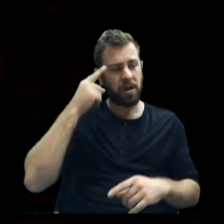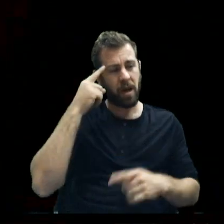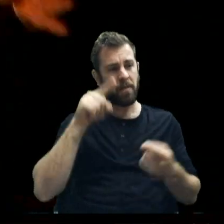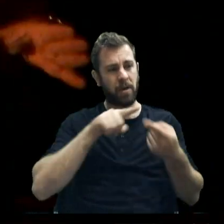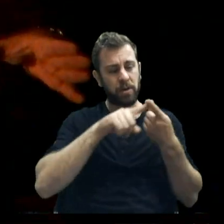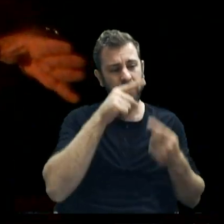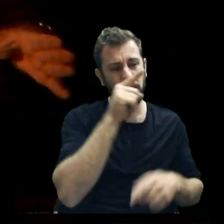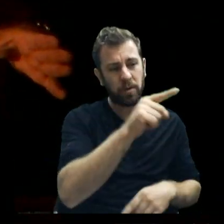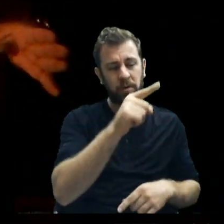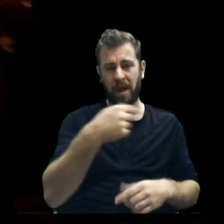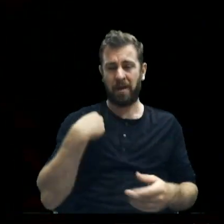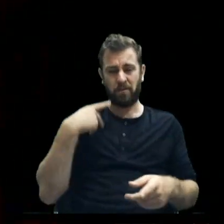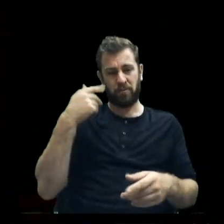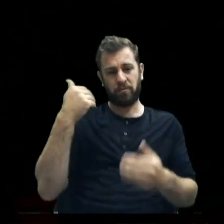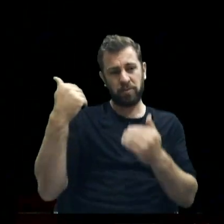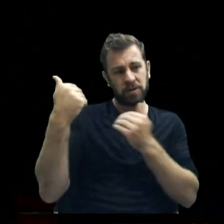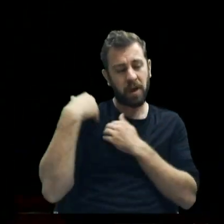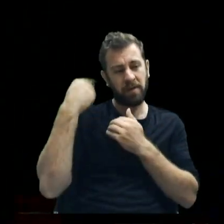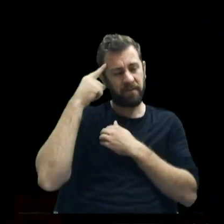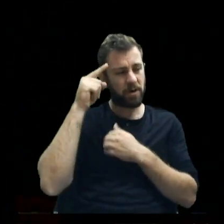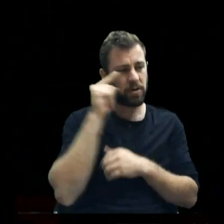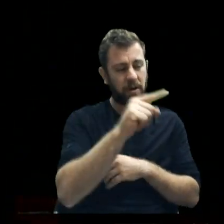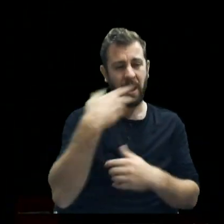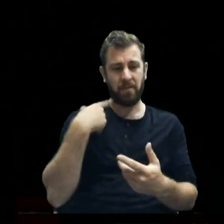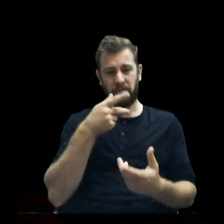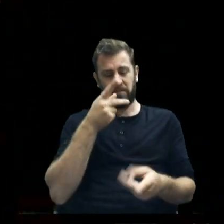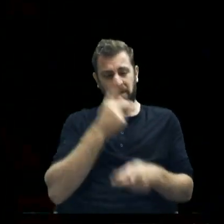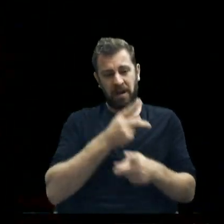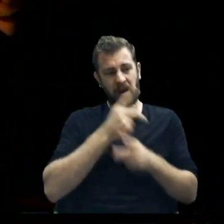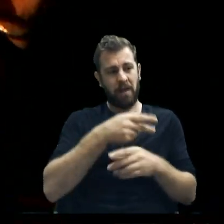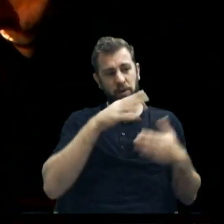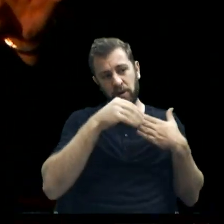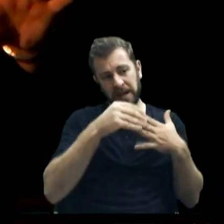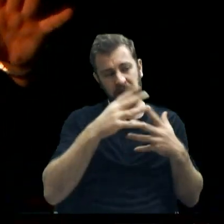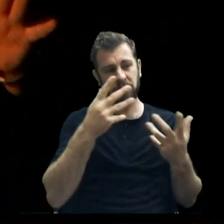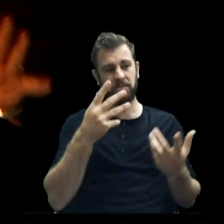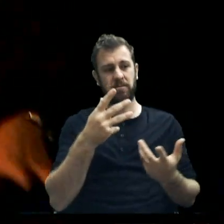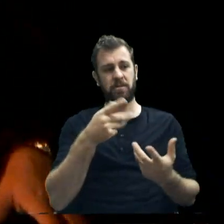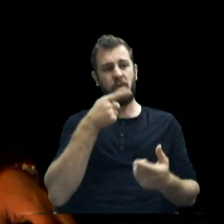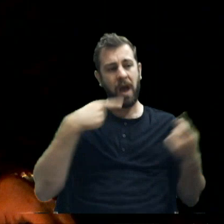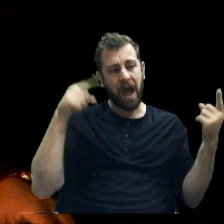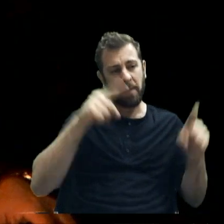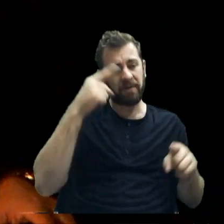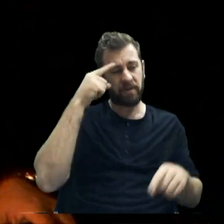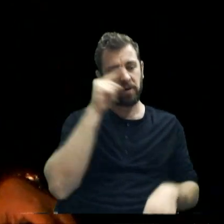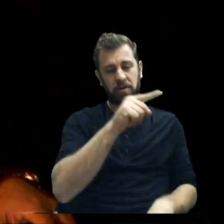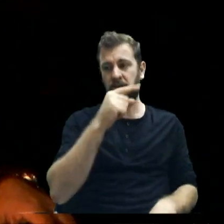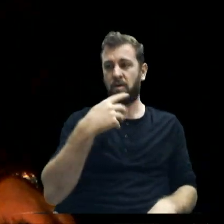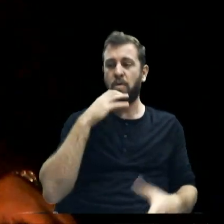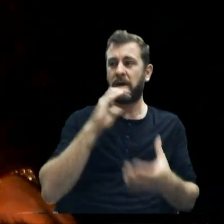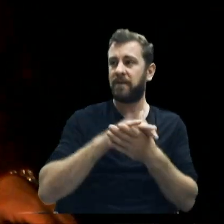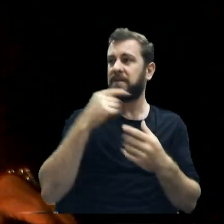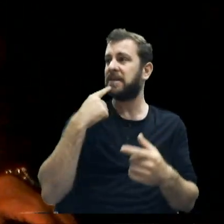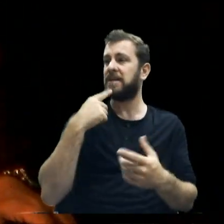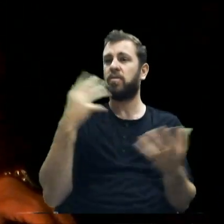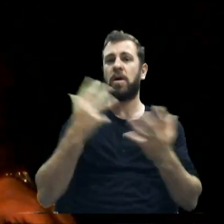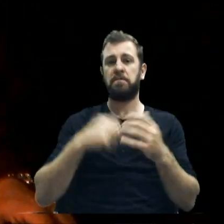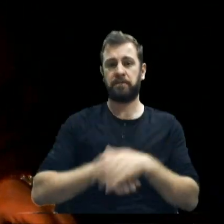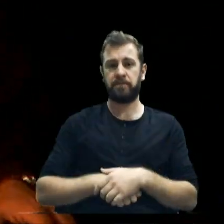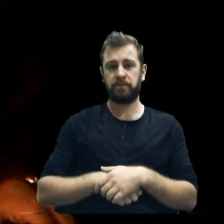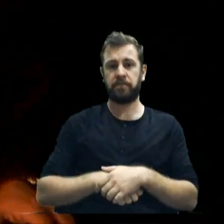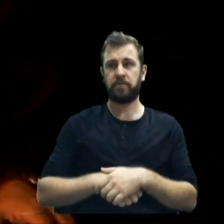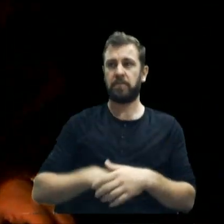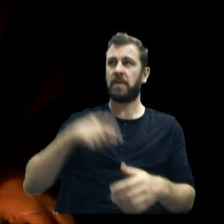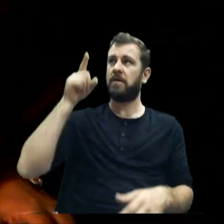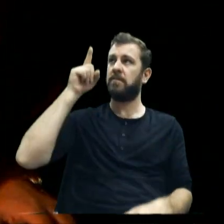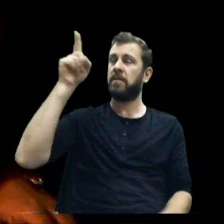I'm responsible for you. I'm your wali. I'm your leader. What will happen to you? Then the wife says, may Allah bless that